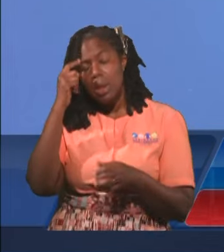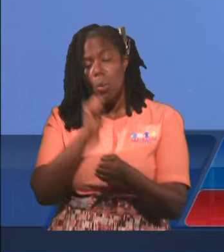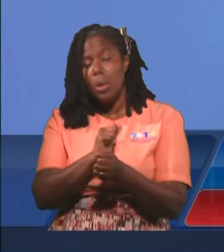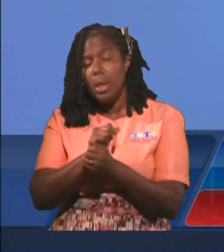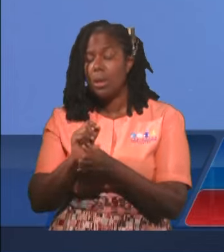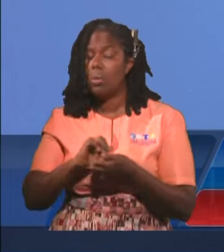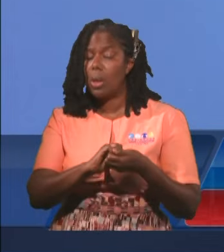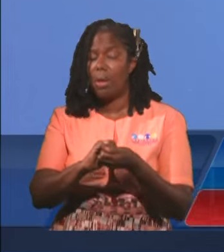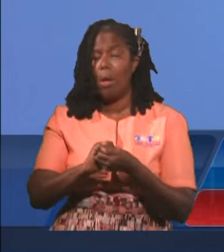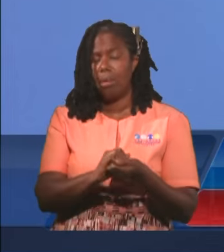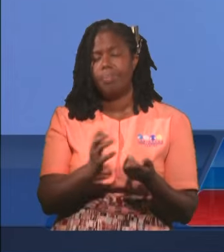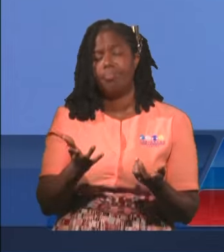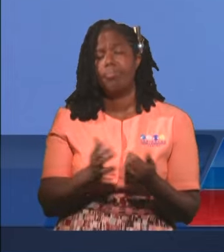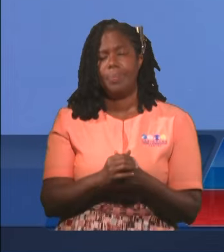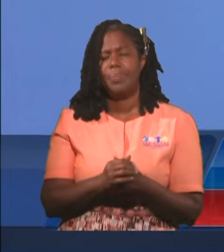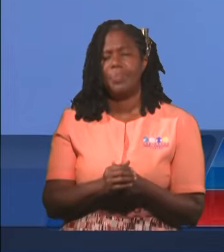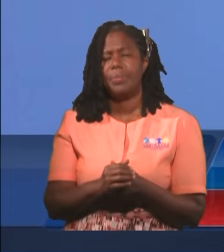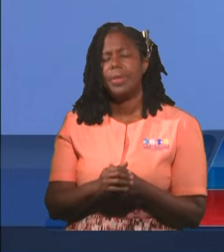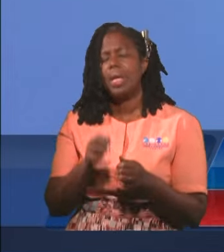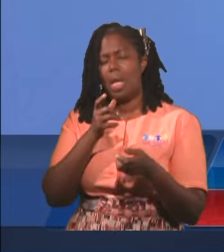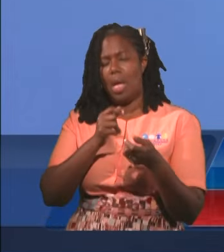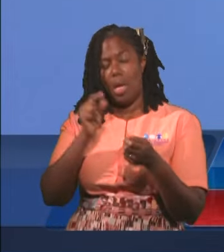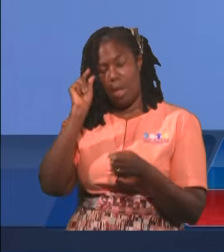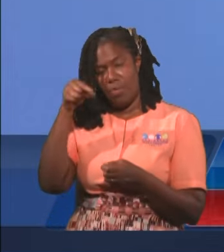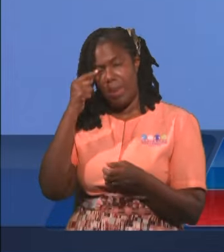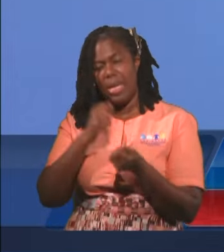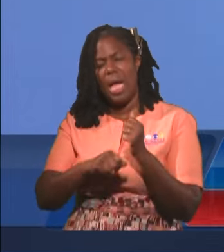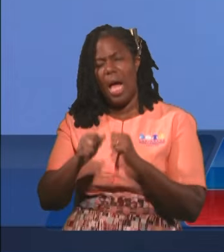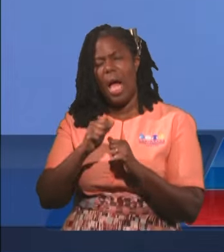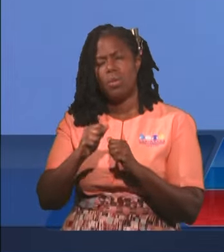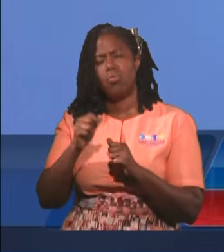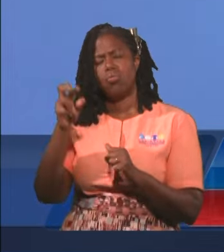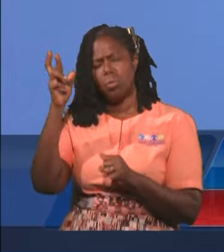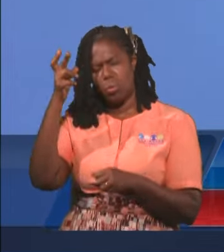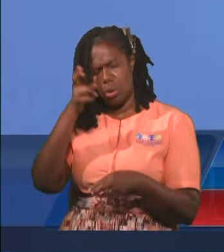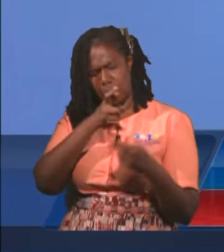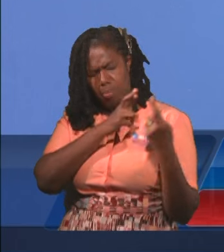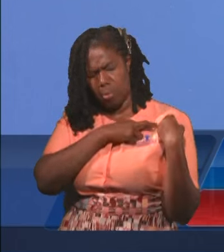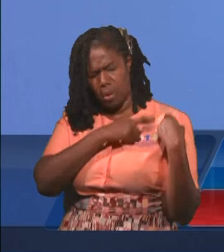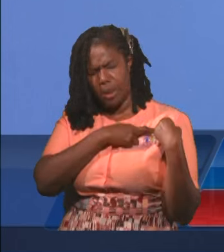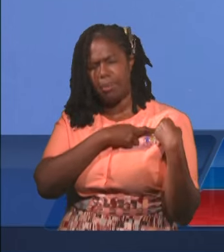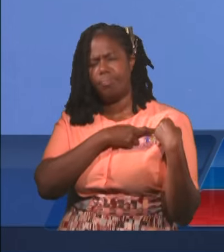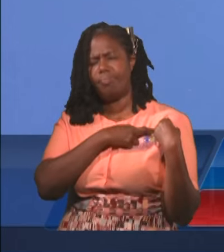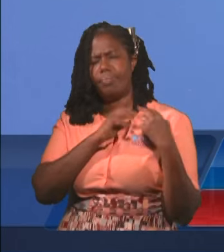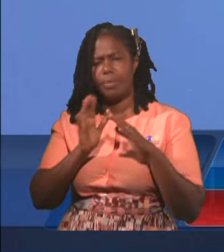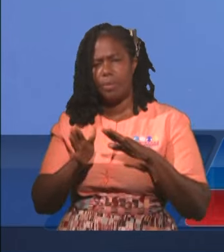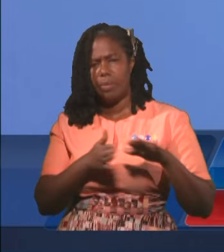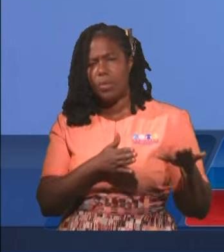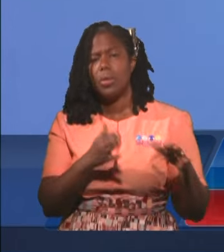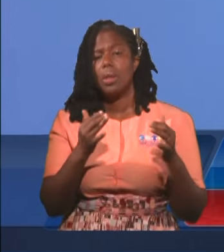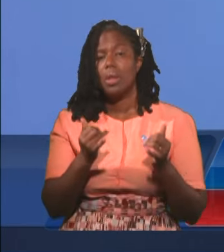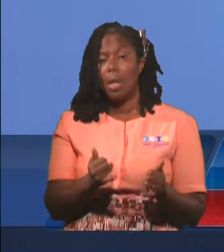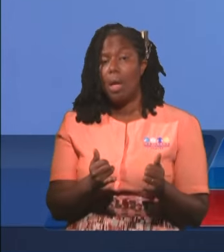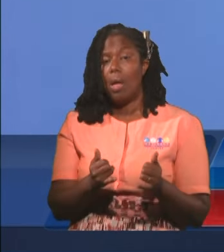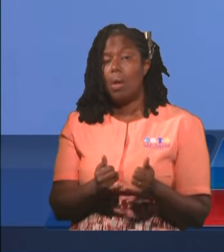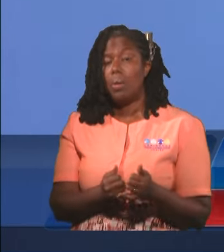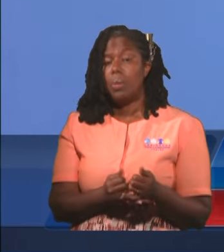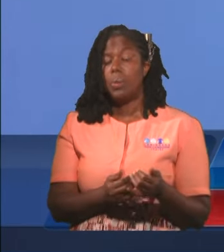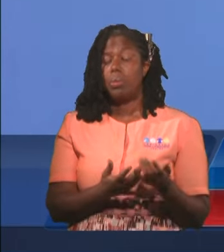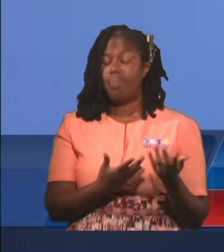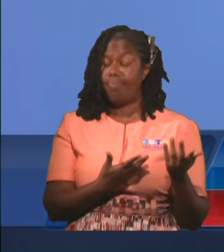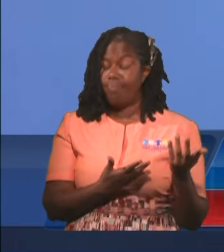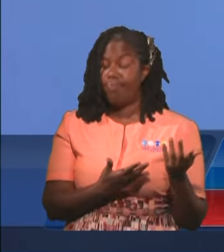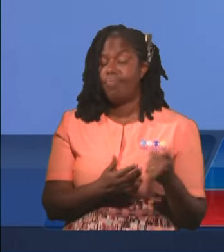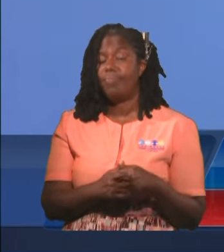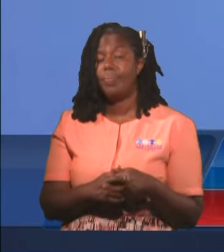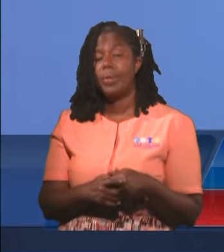Another Trinibad artiste has been charged with gang-related offences. Mescach Emmanuel, also known as Plumpy Boss of Beetham Gardens, Port of Spain,